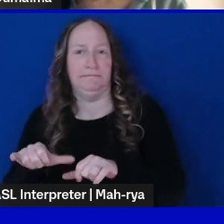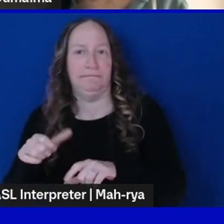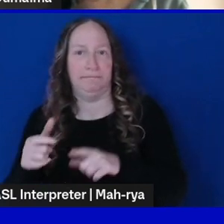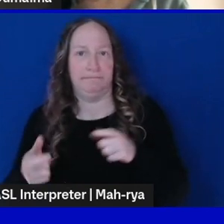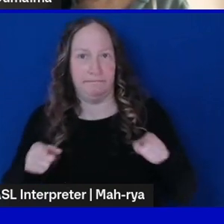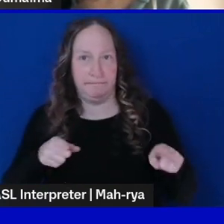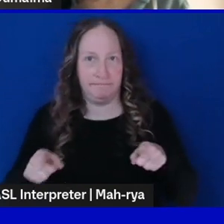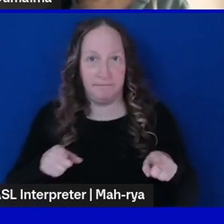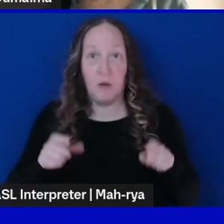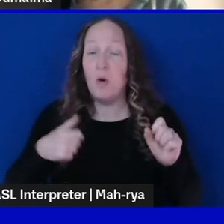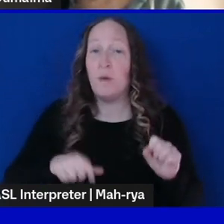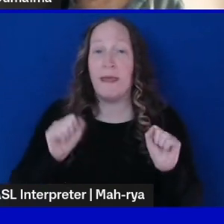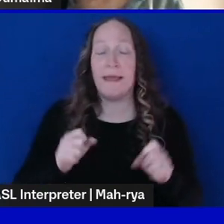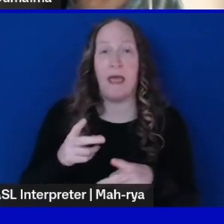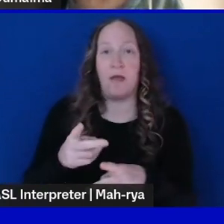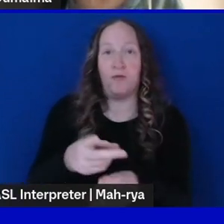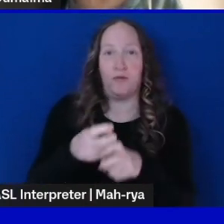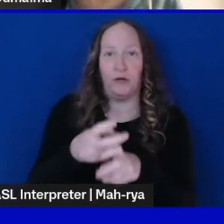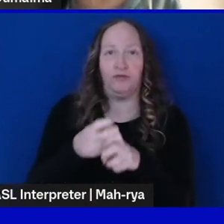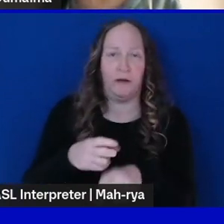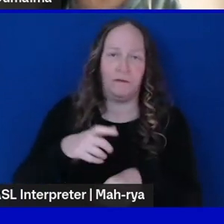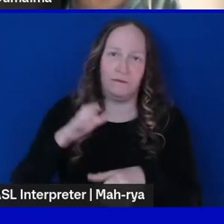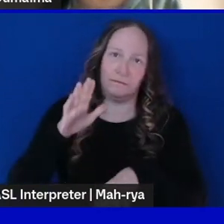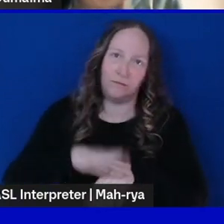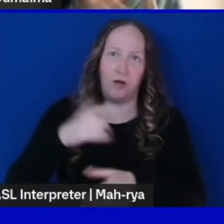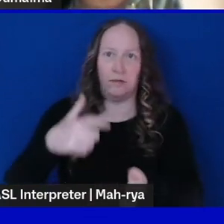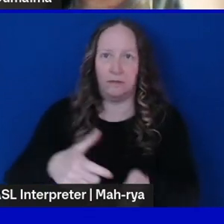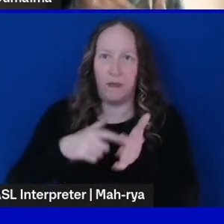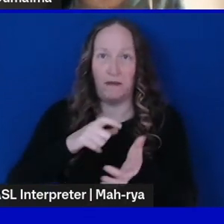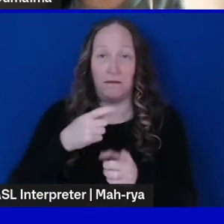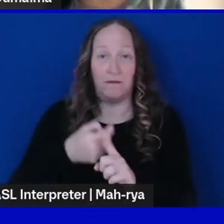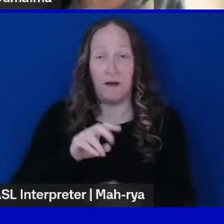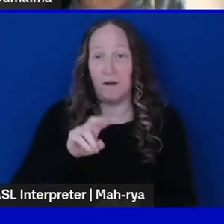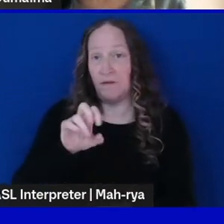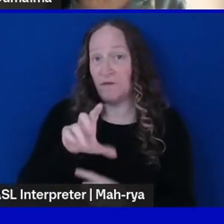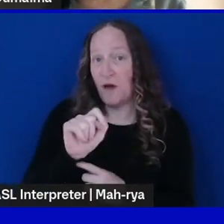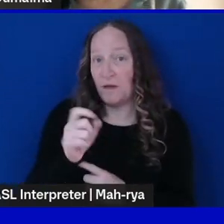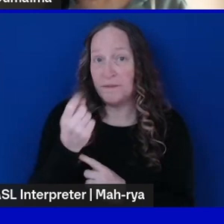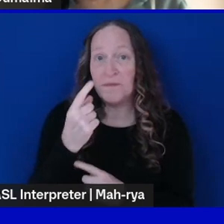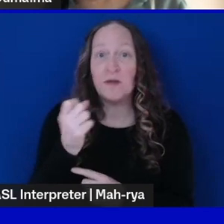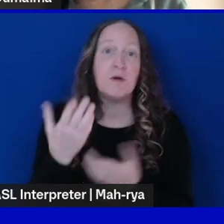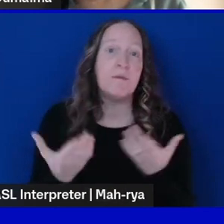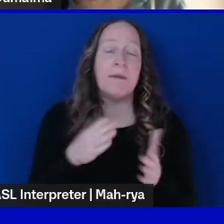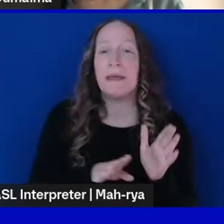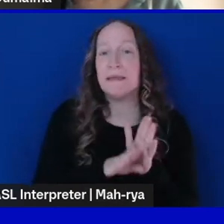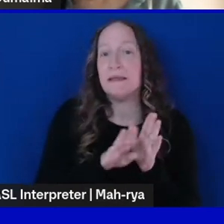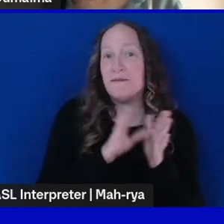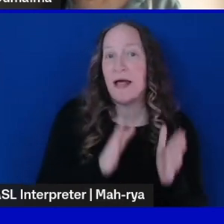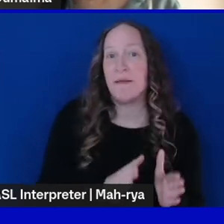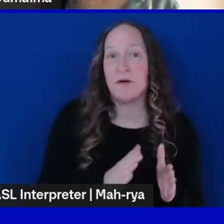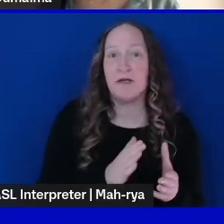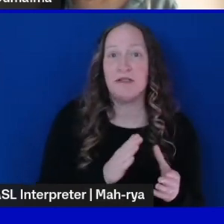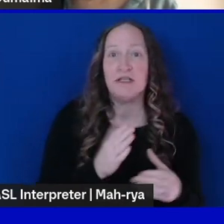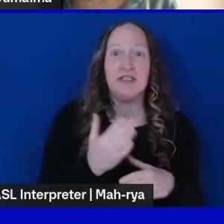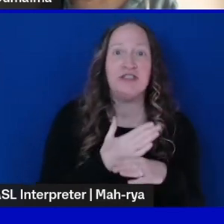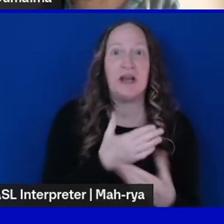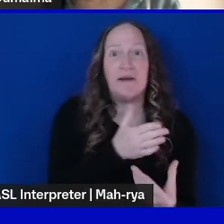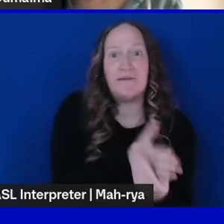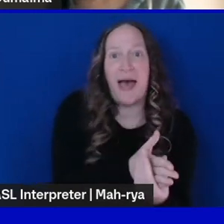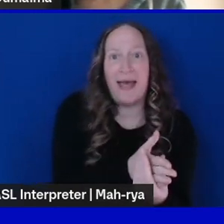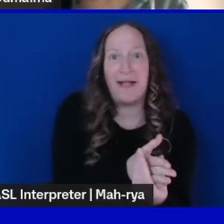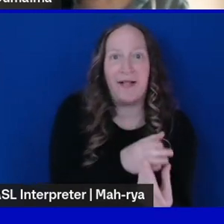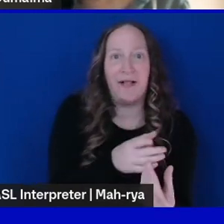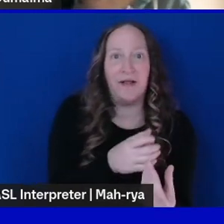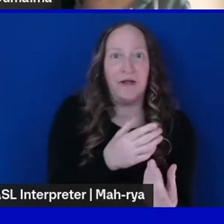retrieve them on demand from Vault. So developers, might be sharing a file to share credentials with new joiners, for